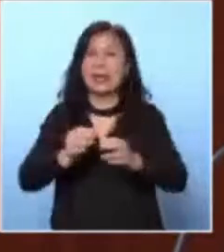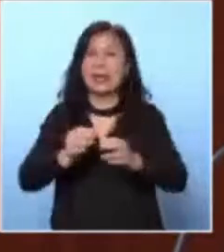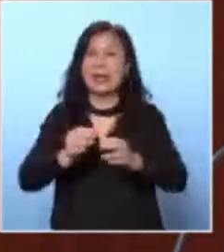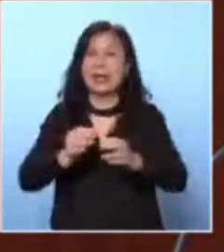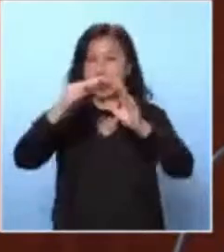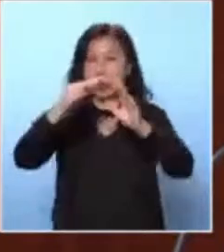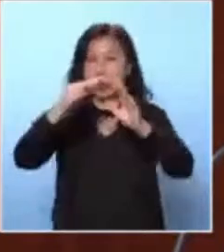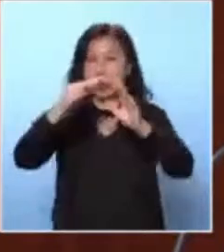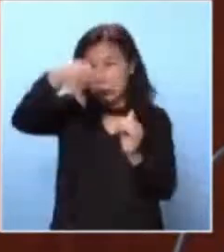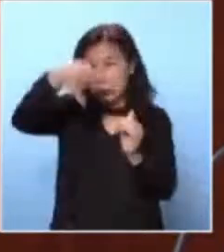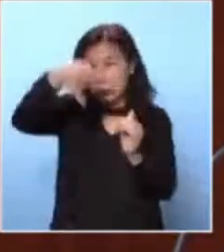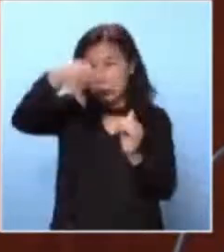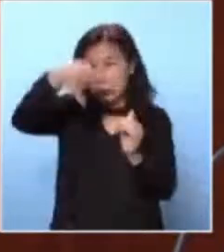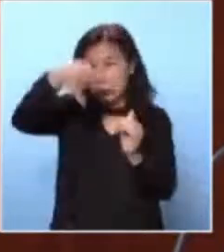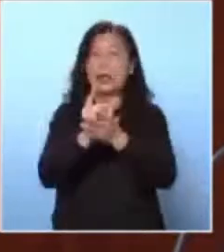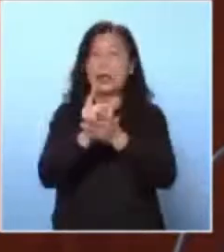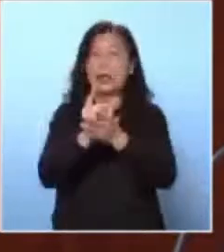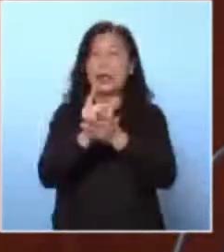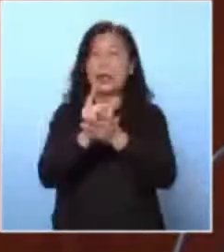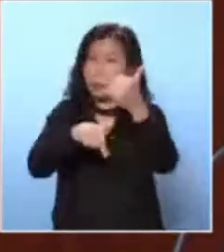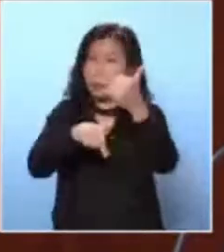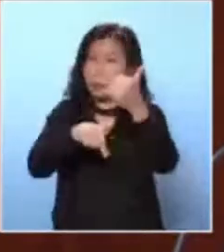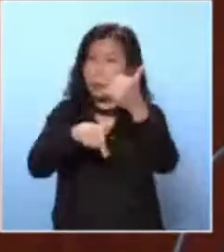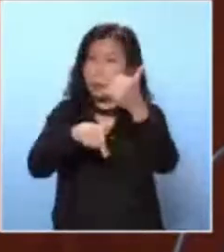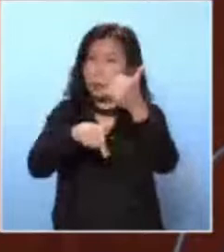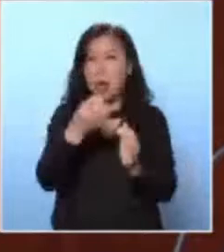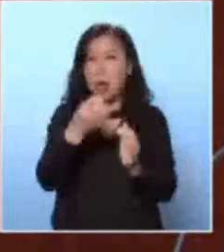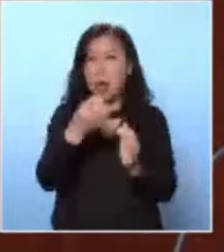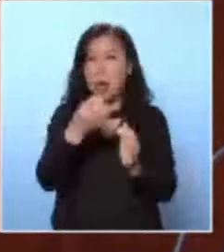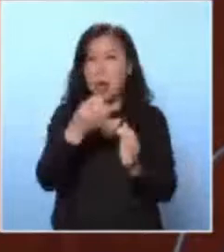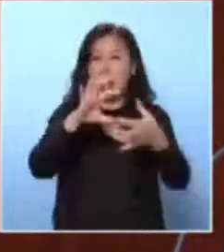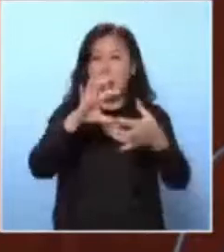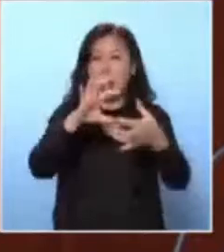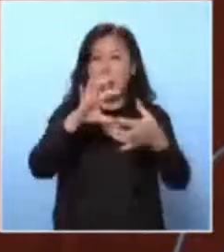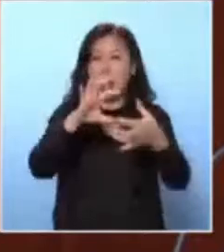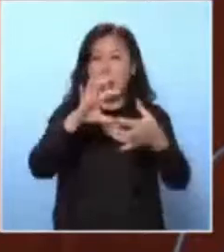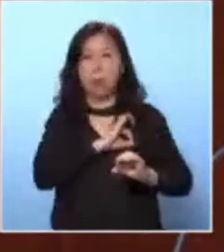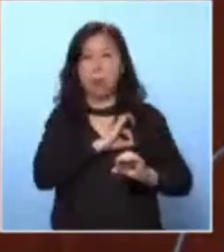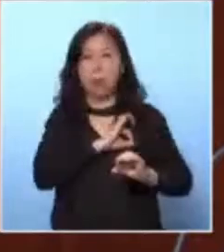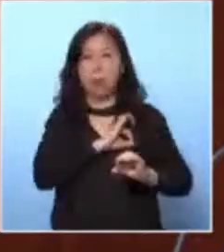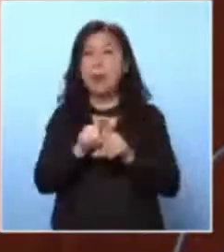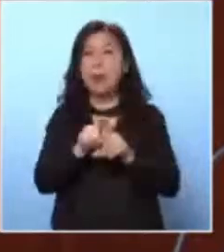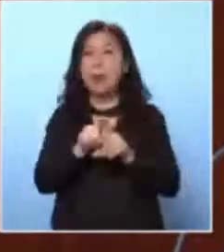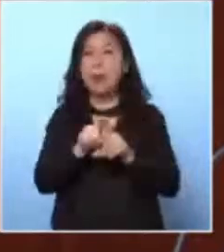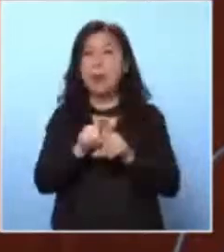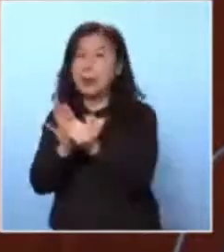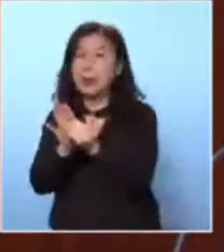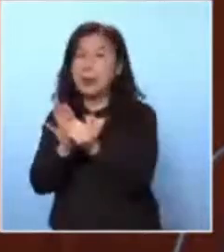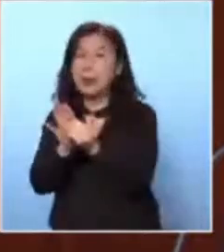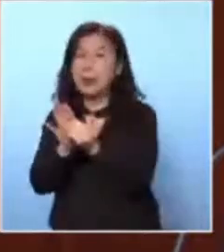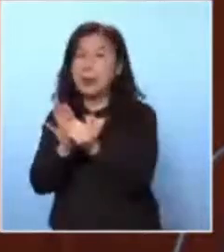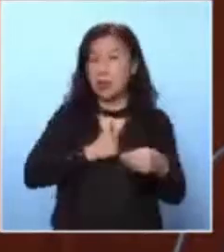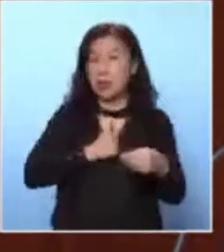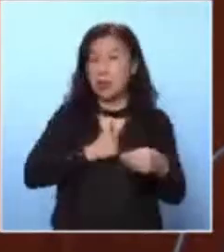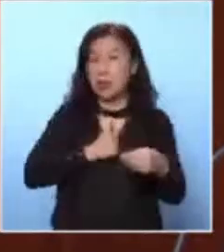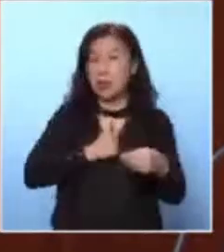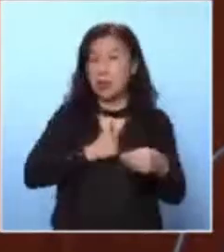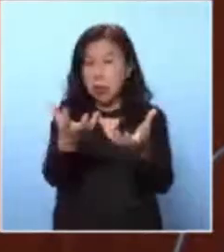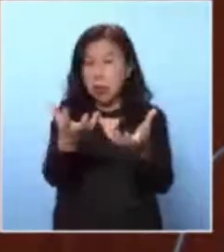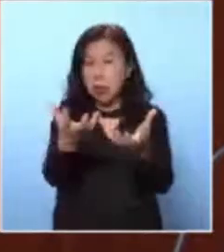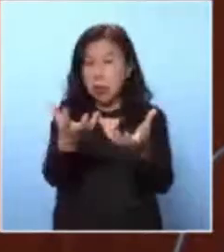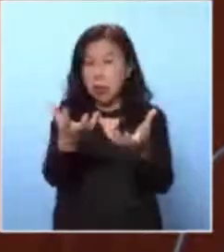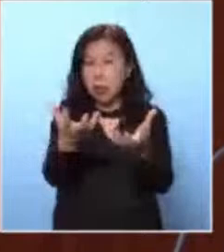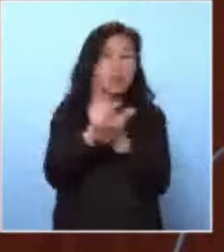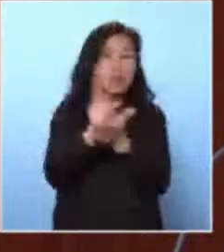parks, which include a swimming pool suitable for hosting international competitions, as well as an arena with fencing training